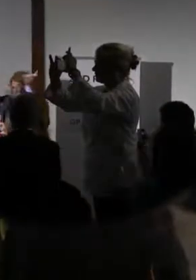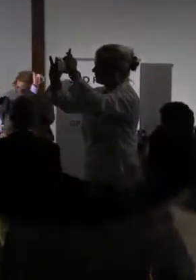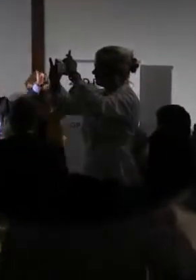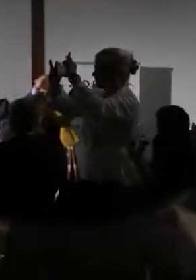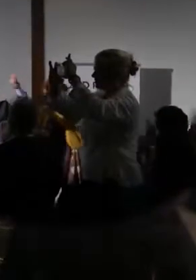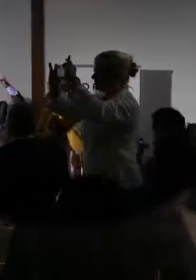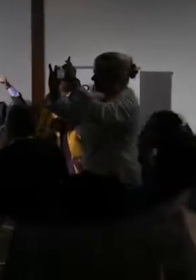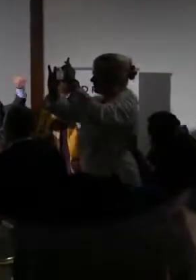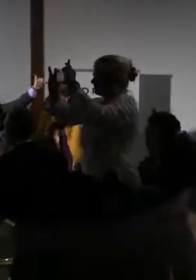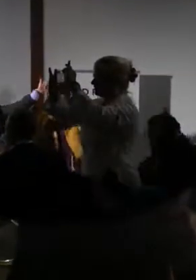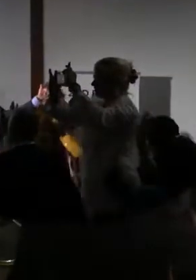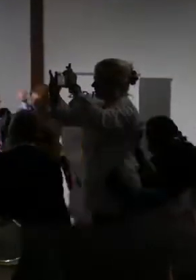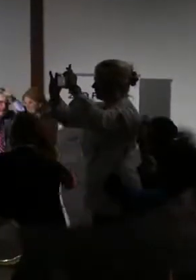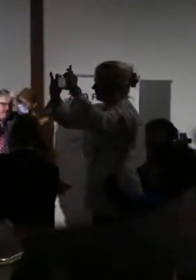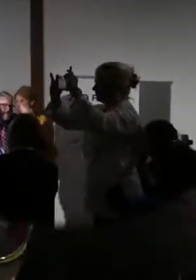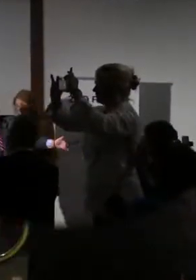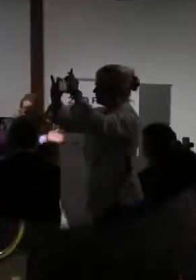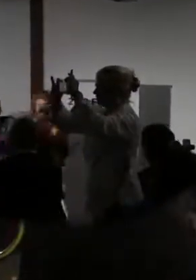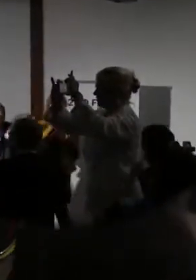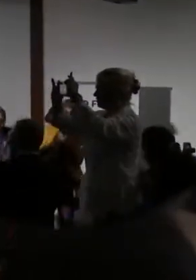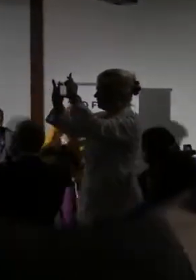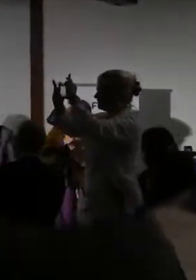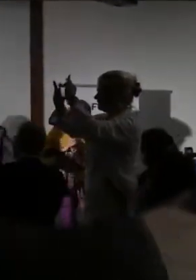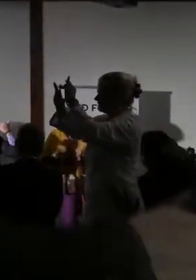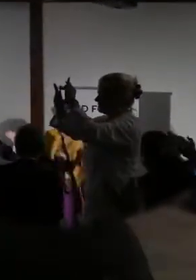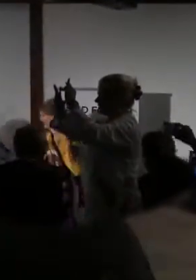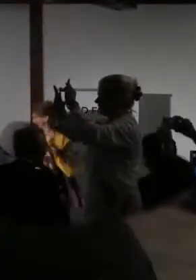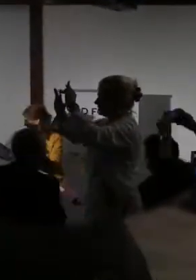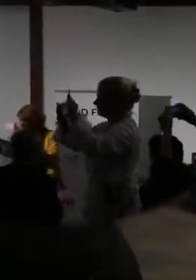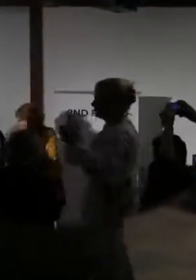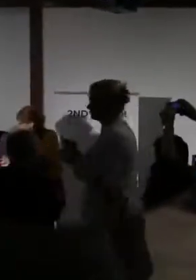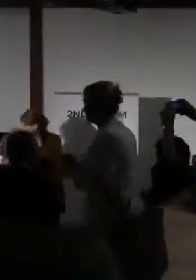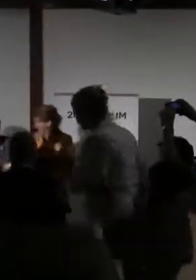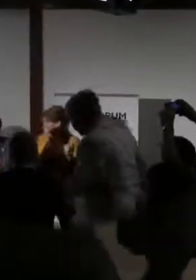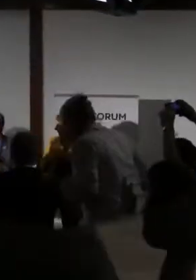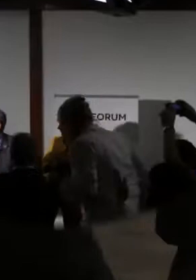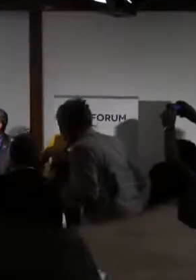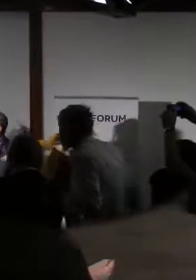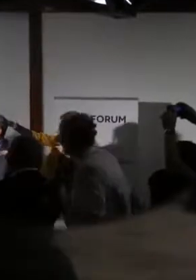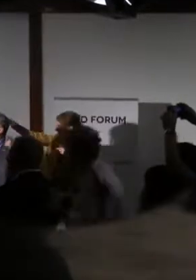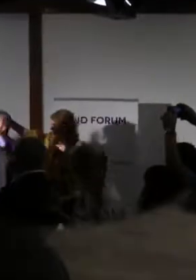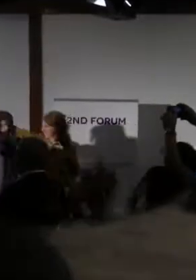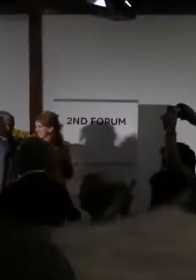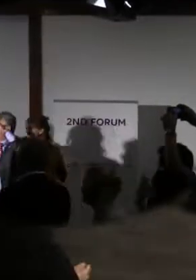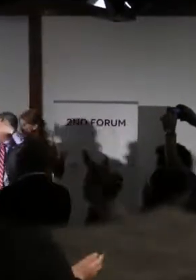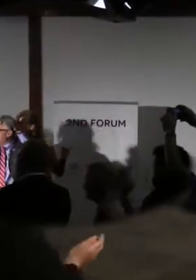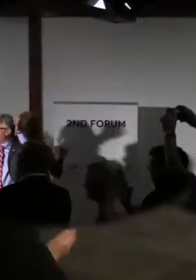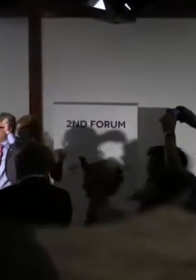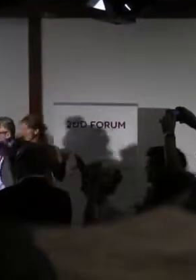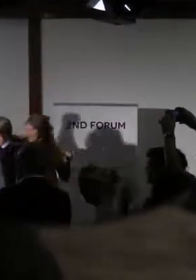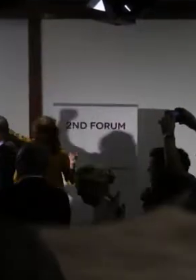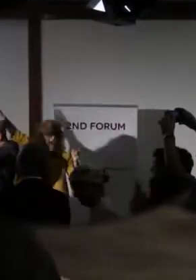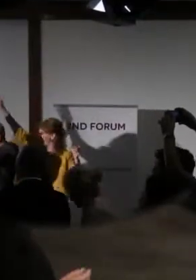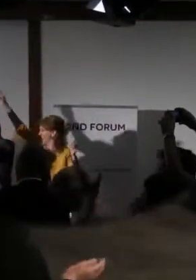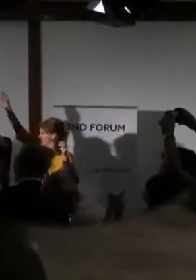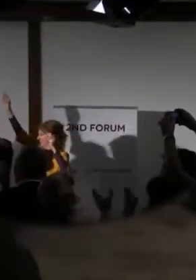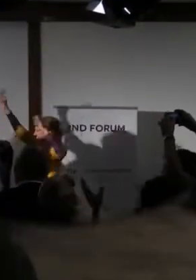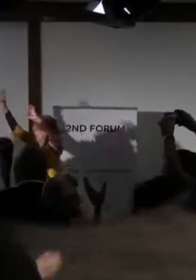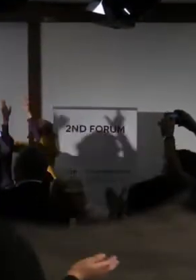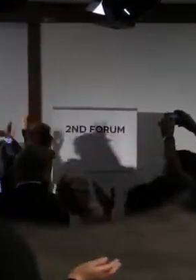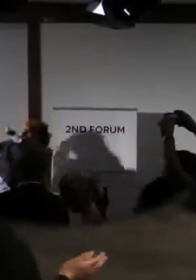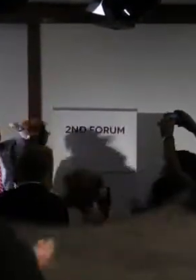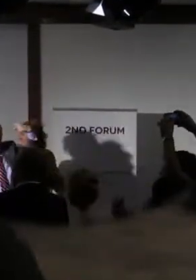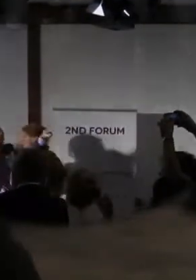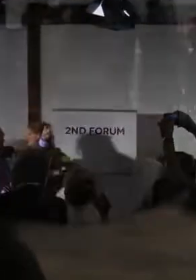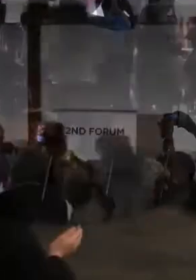Dance with me, dance, let's dance for the weekend, what the night is. Give it up for all Go about. Pow! Let's dance. Grab a girlfriend, grab